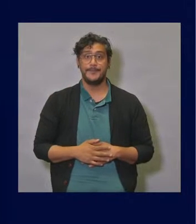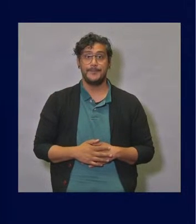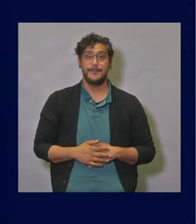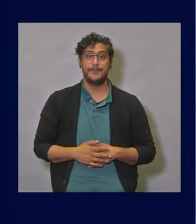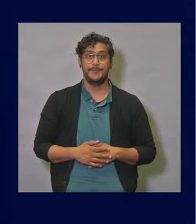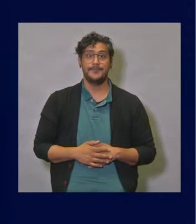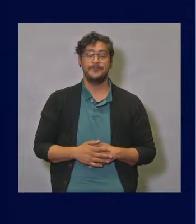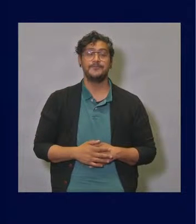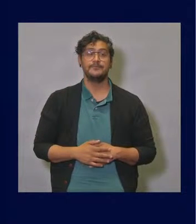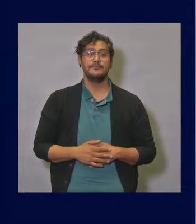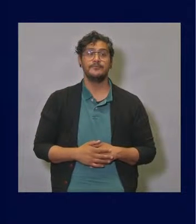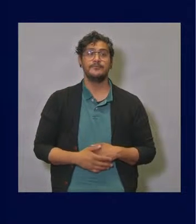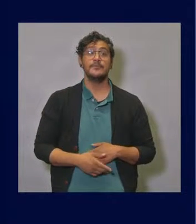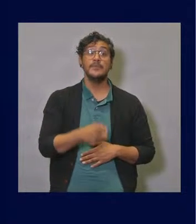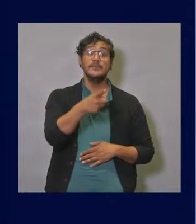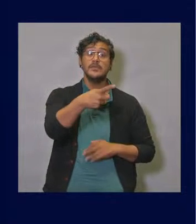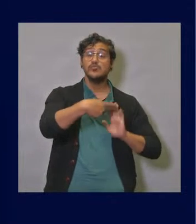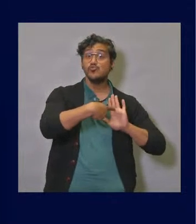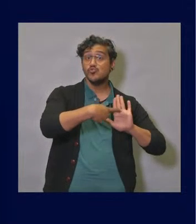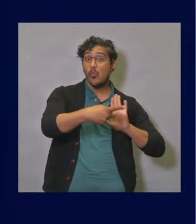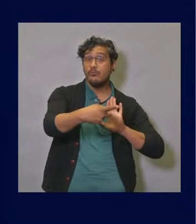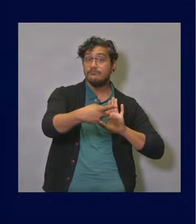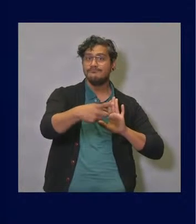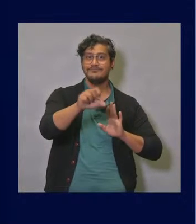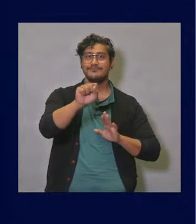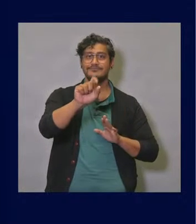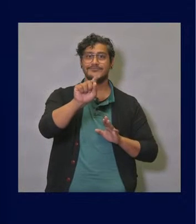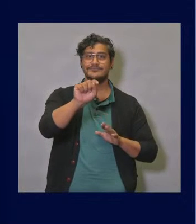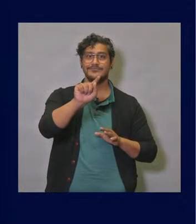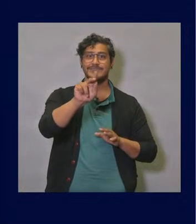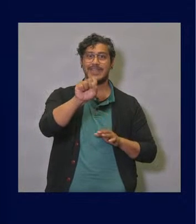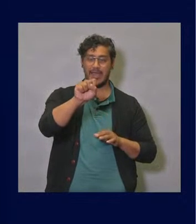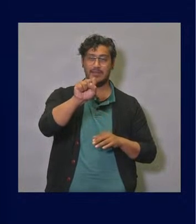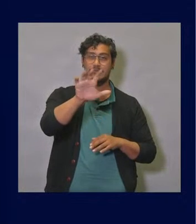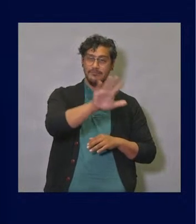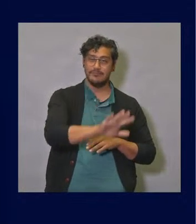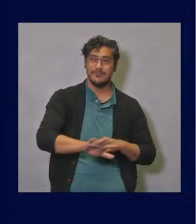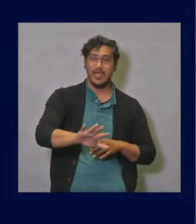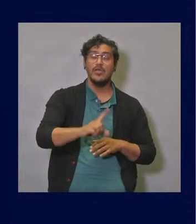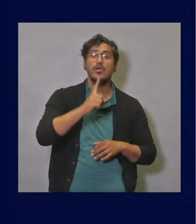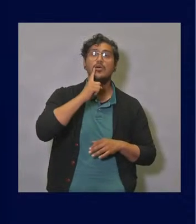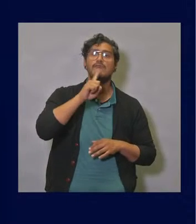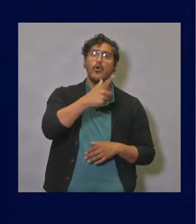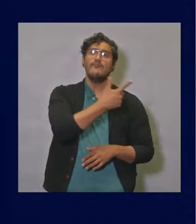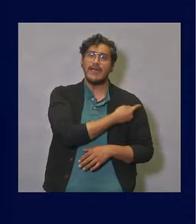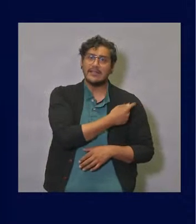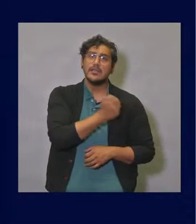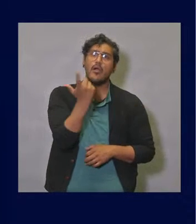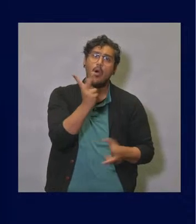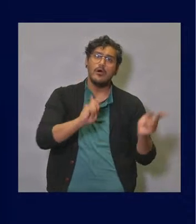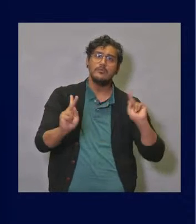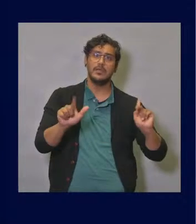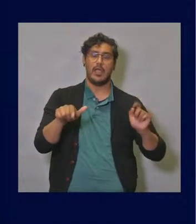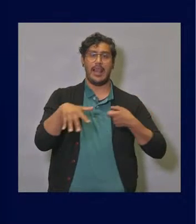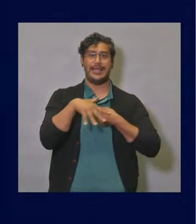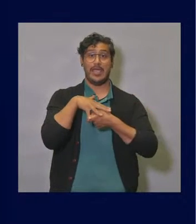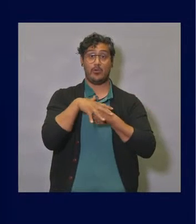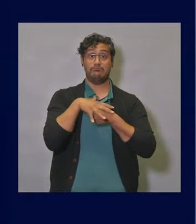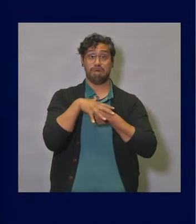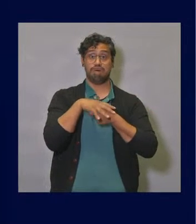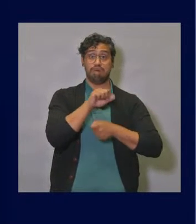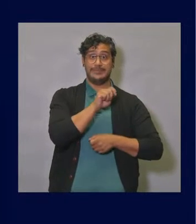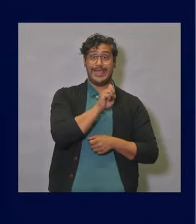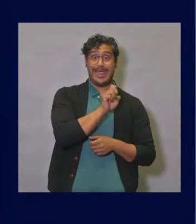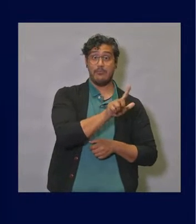slide. And this slide shows the status of our overall efforts to vaccinate residents and workers in LA County. As of